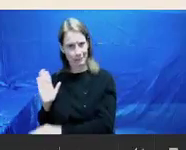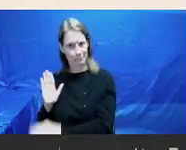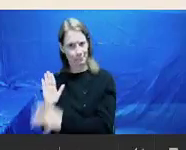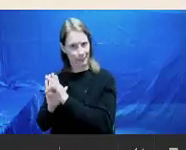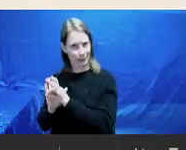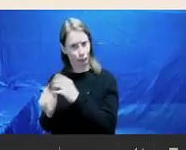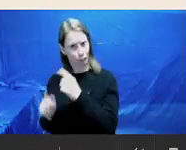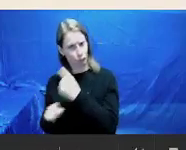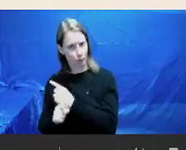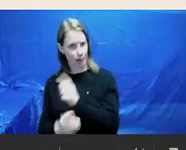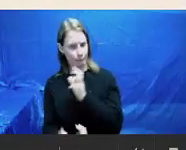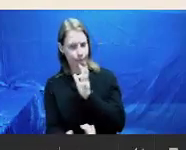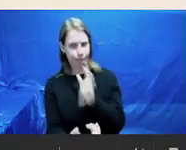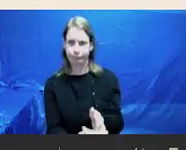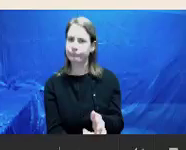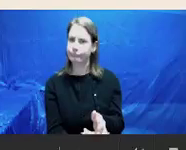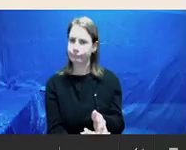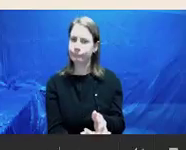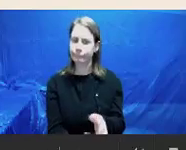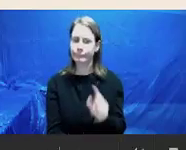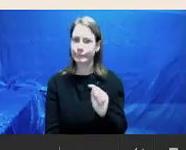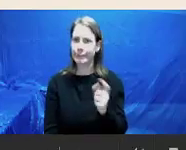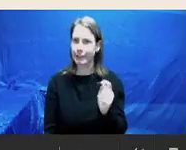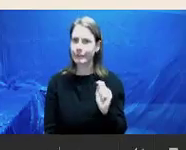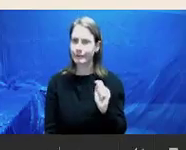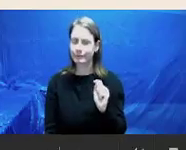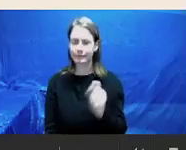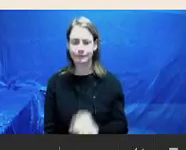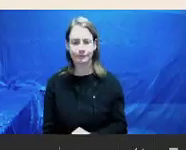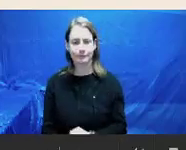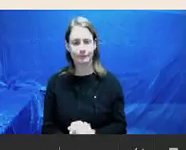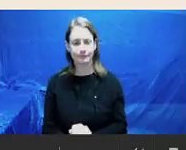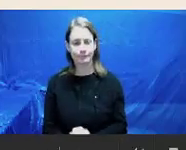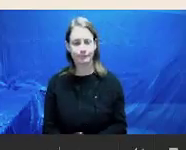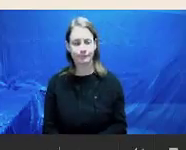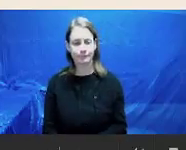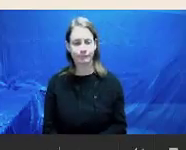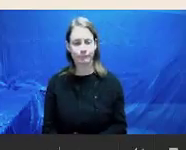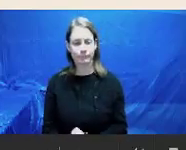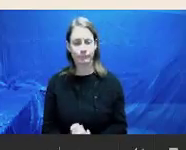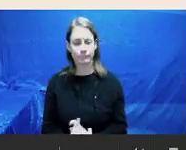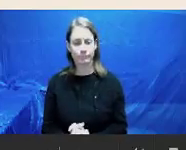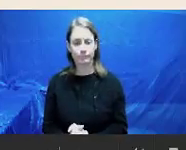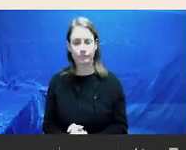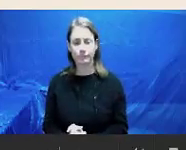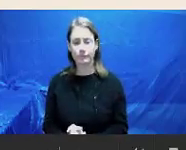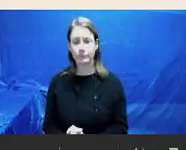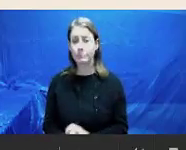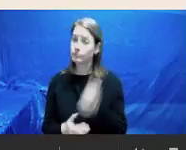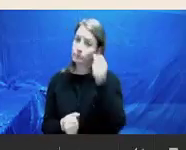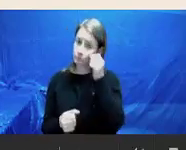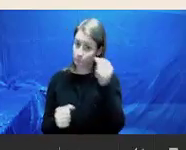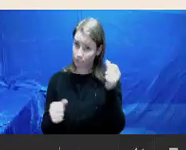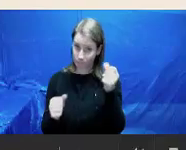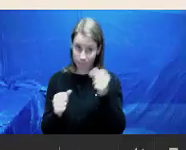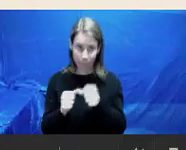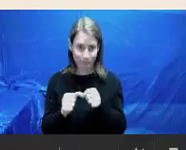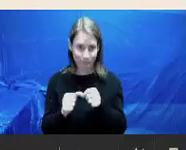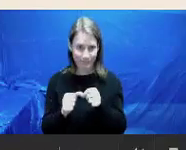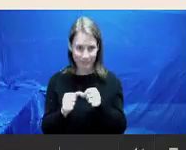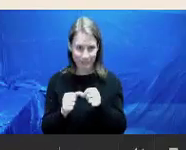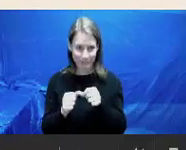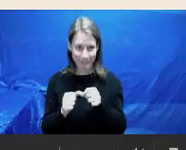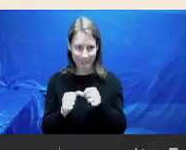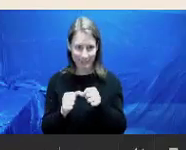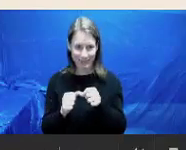right fit kind of texts in front of our students becomes really crucial. Now, I just want to remind everybody, though, that just